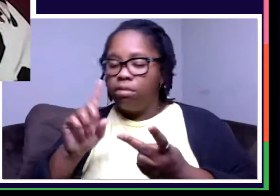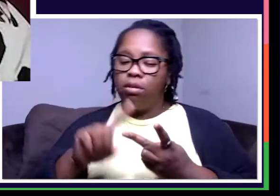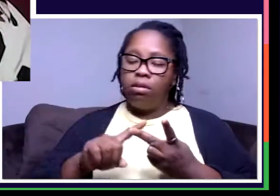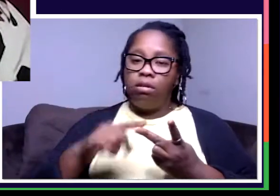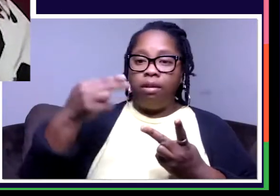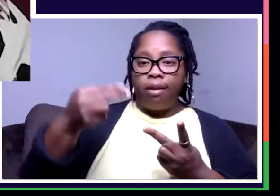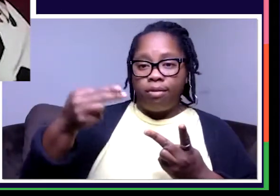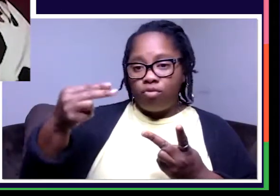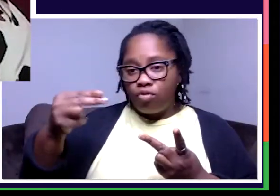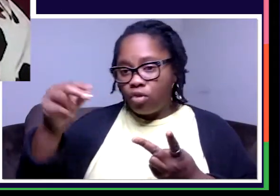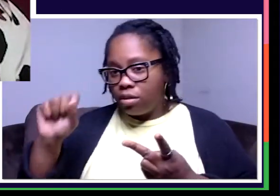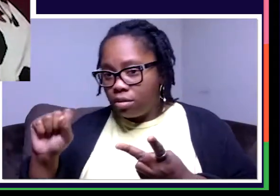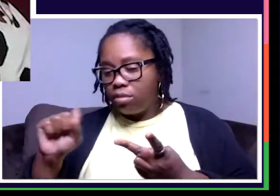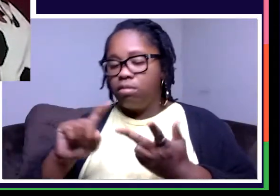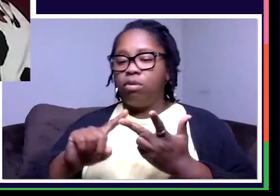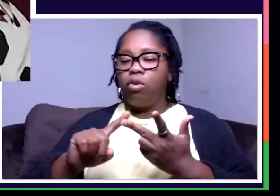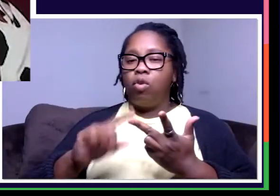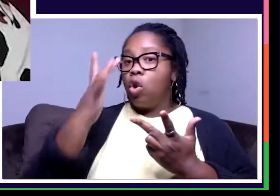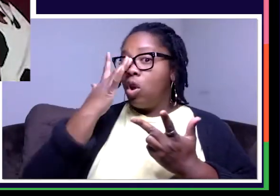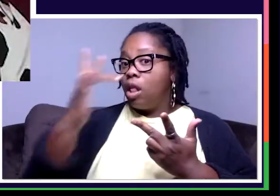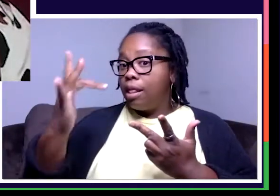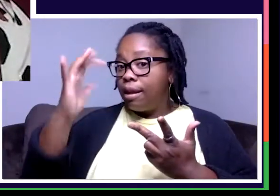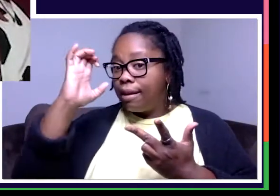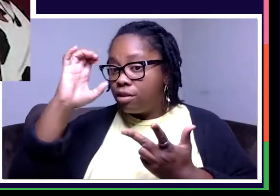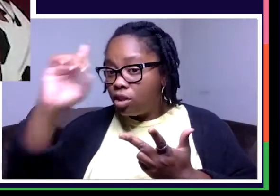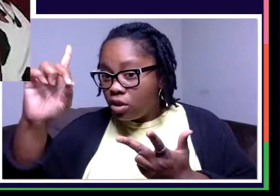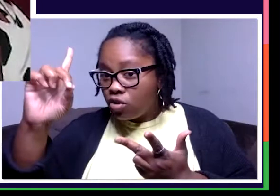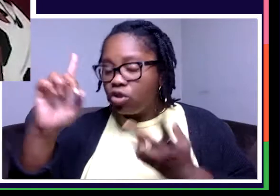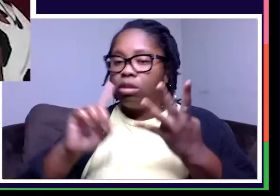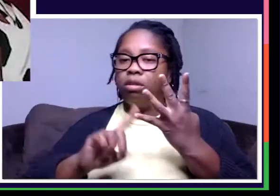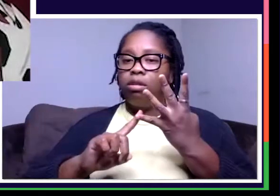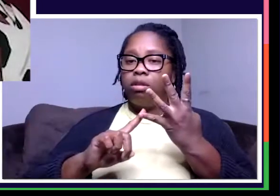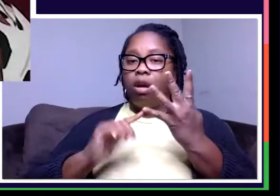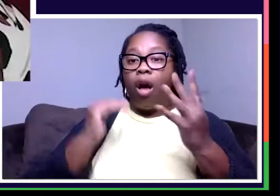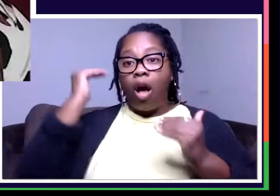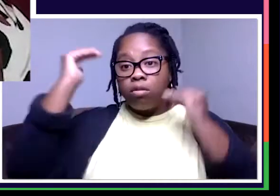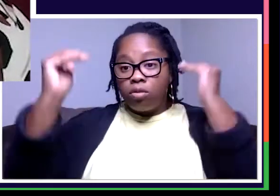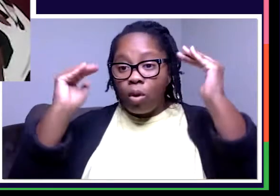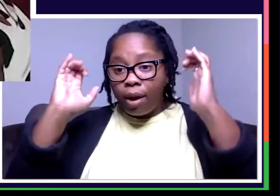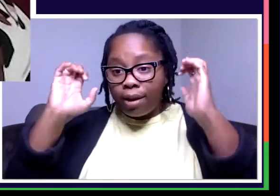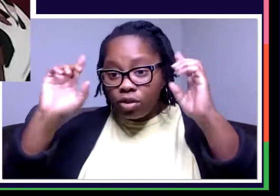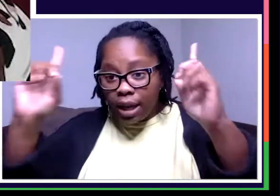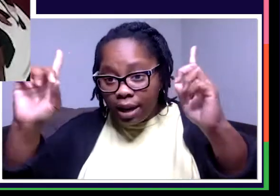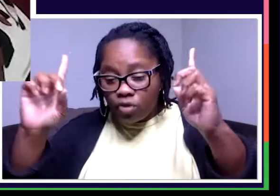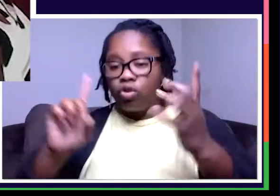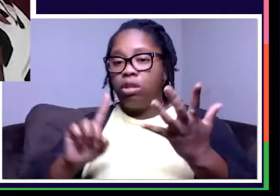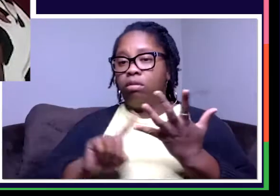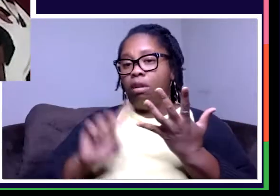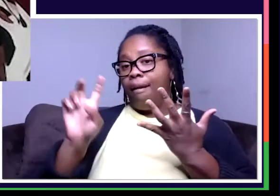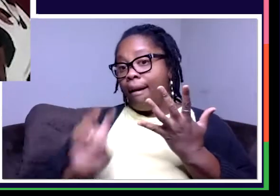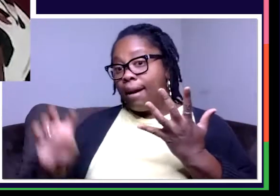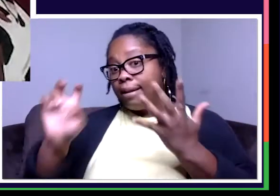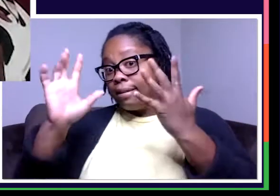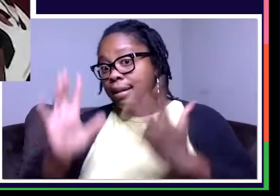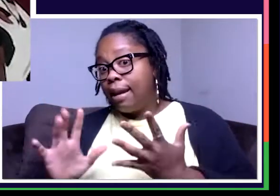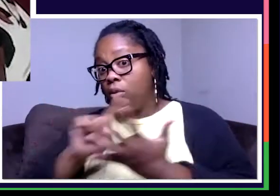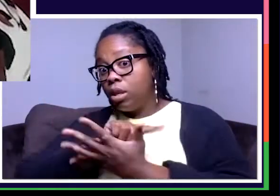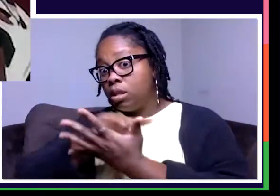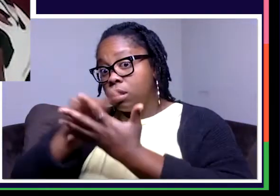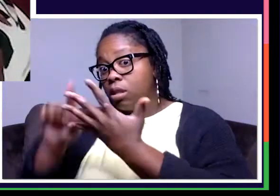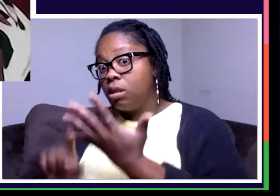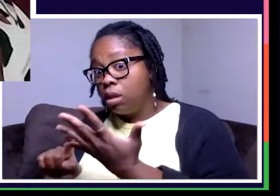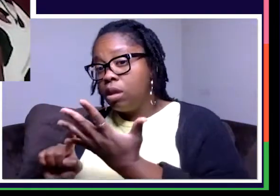education services, HHS, early education, adult education,